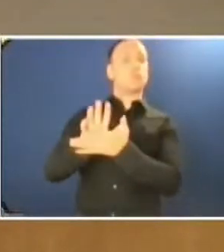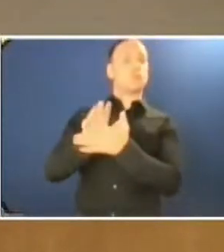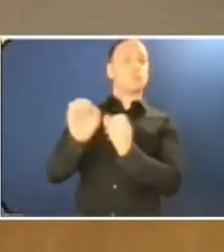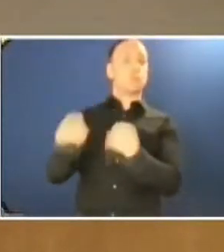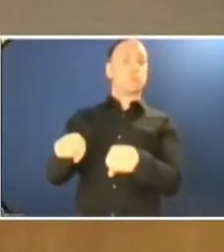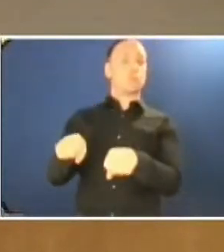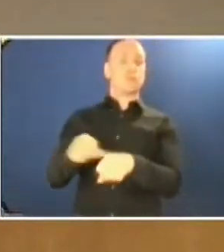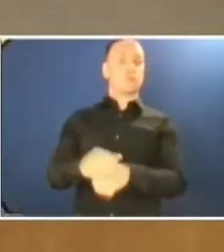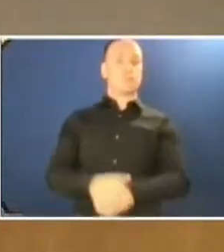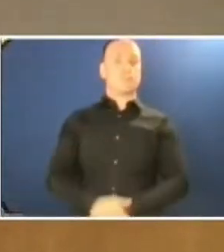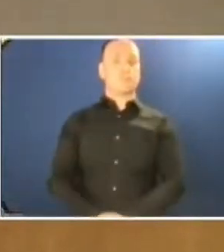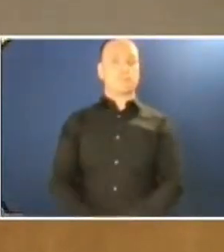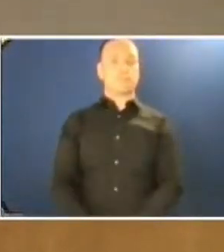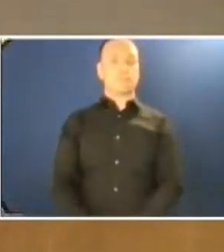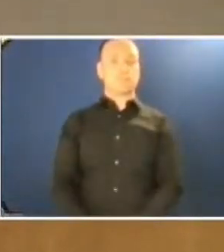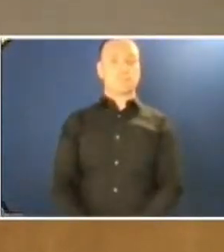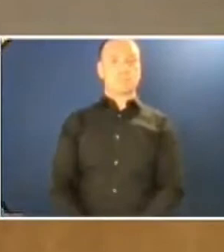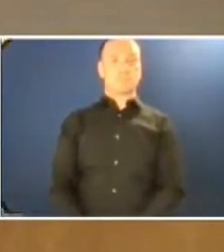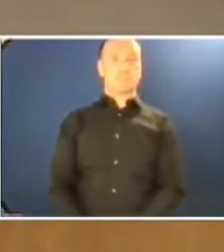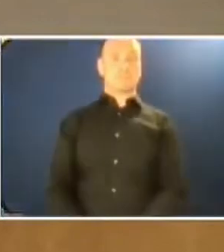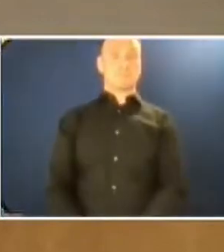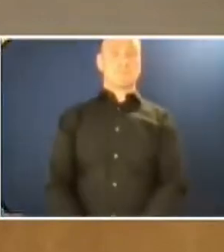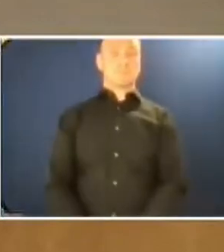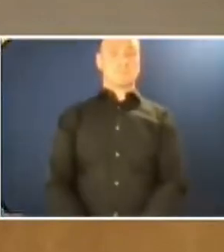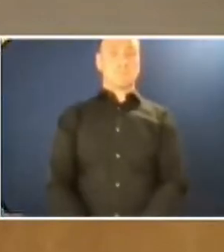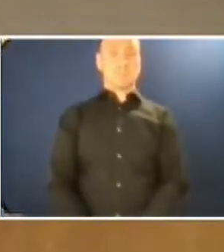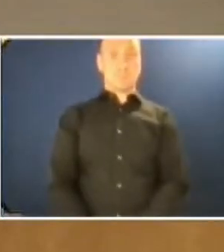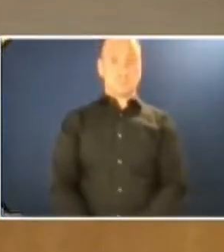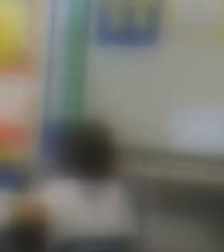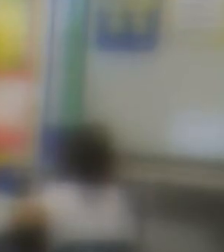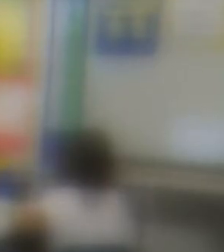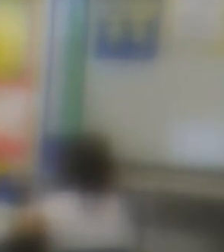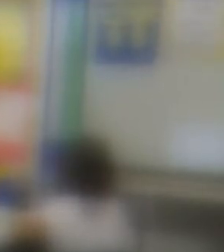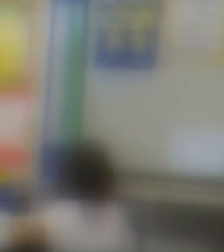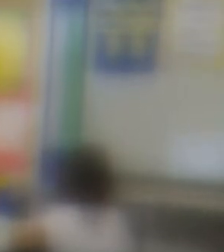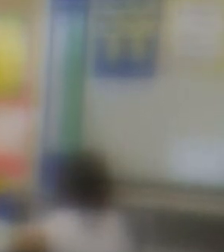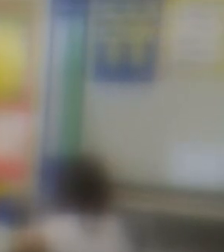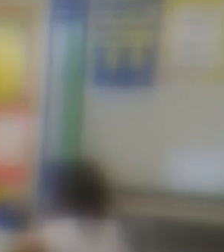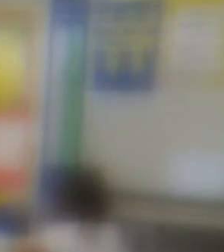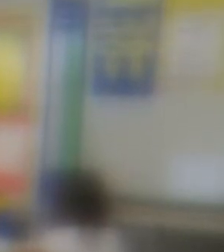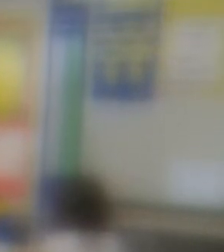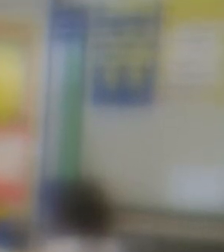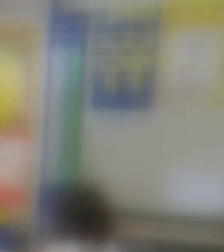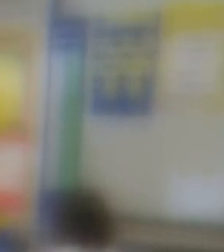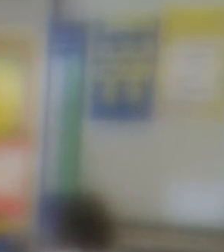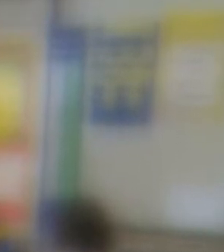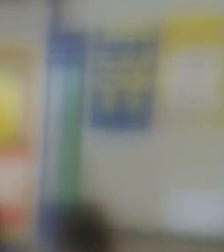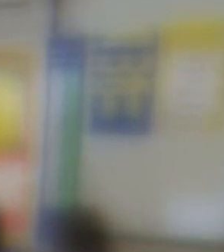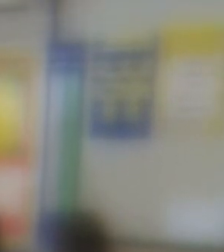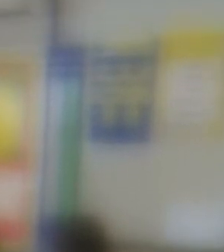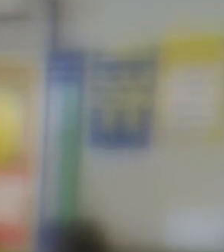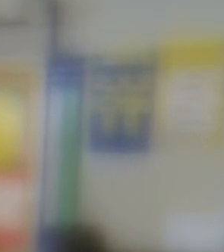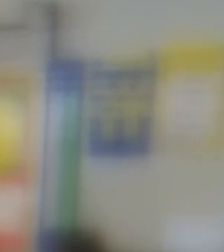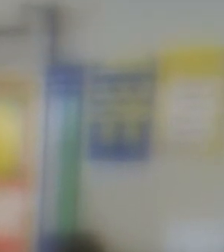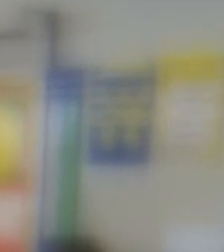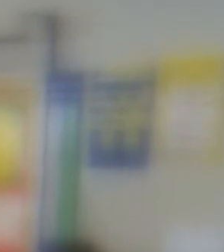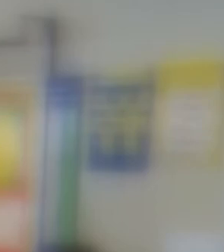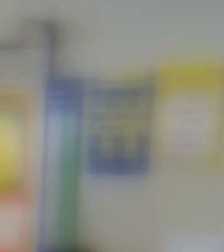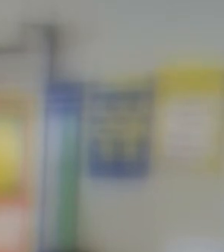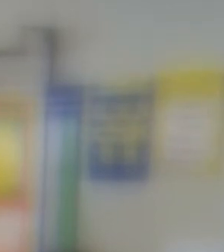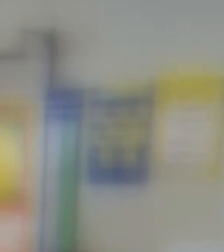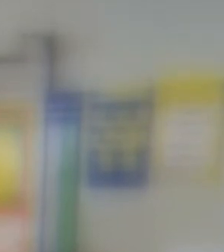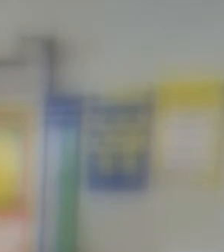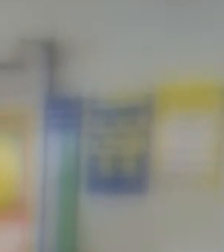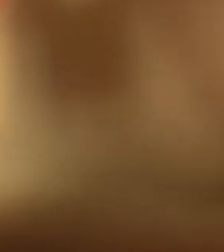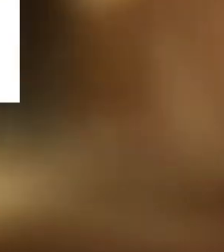inform this board on the recent ruling to require universal masking. CMS still has teacher, bus driver and nurse vacancies heading